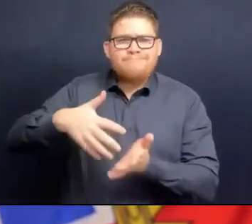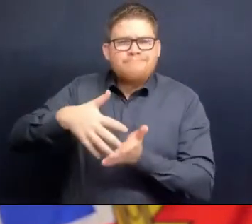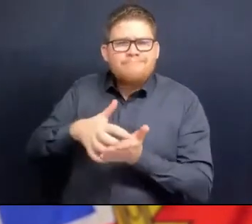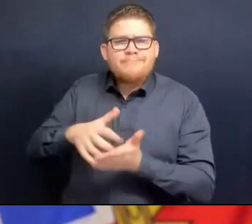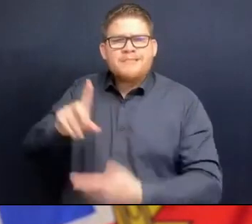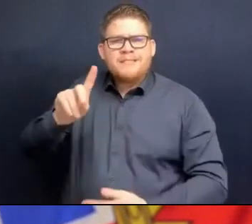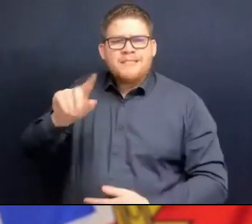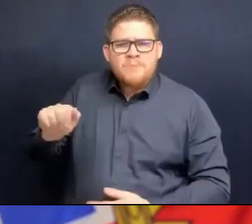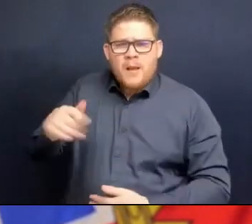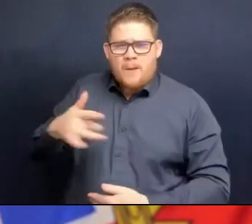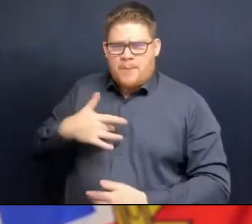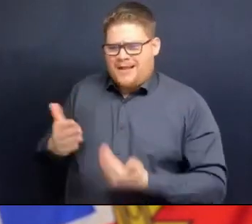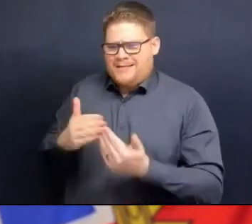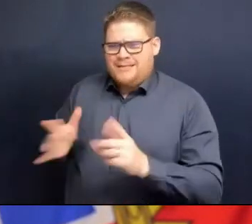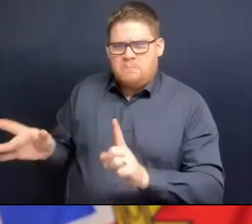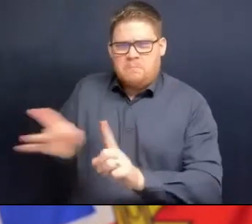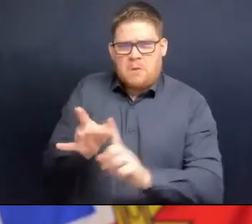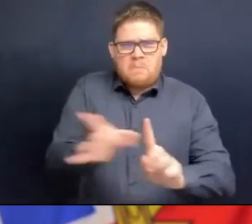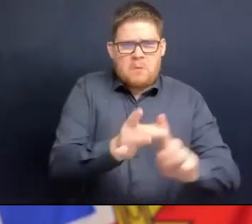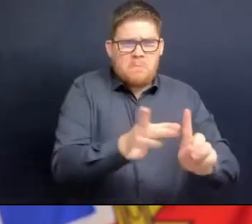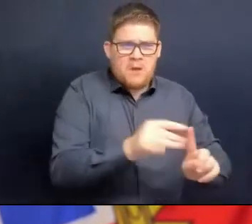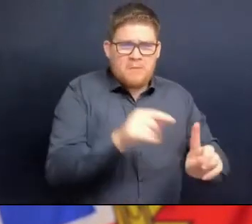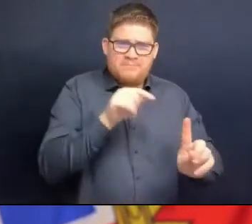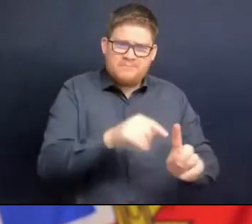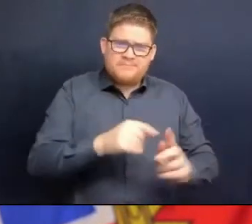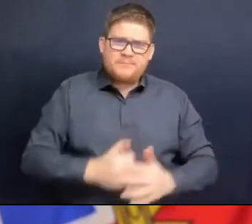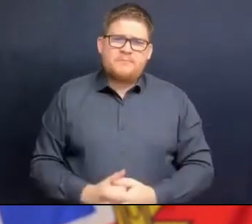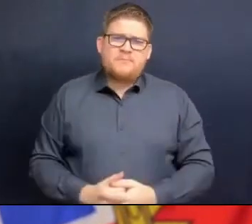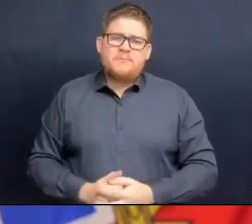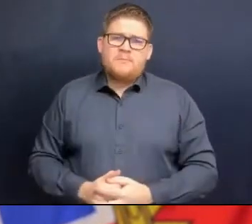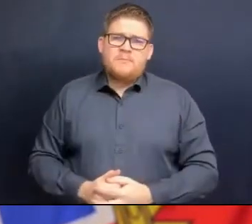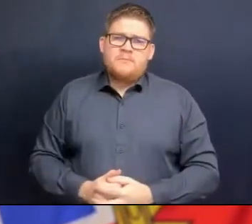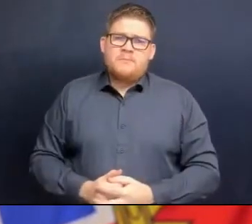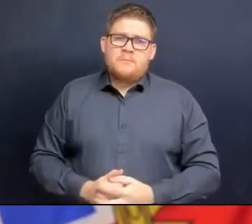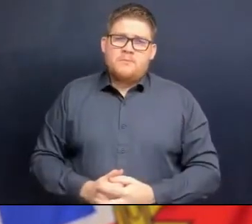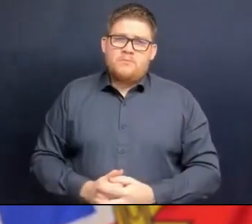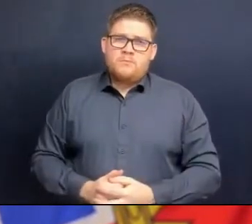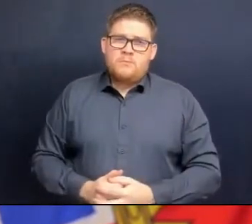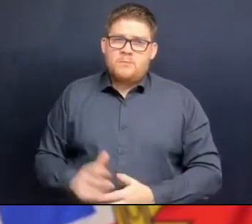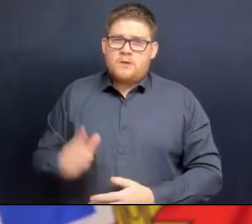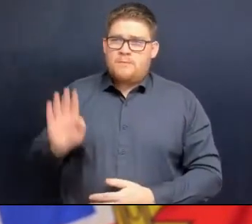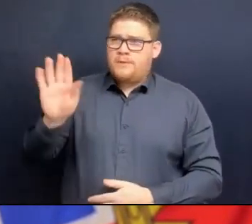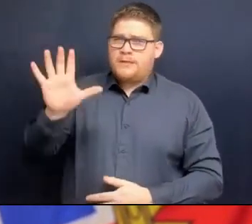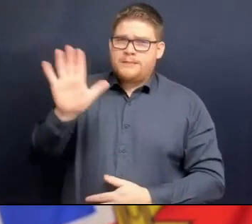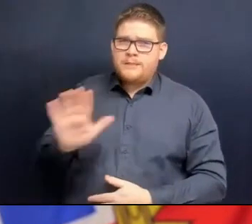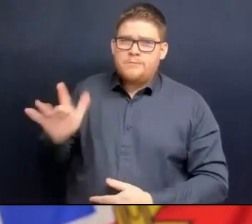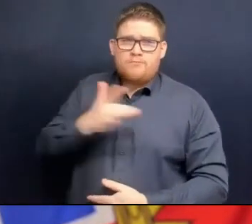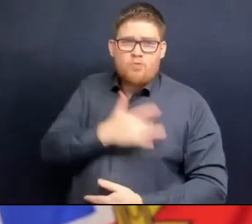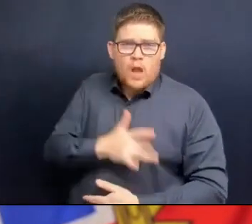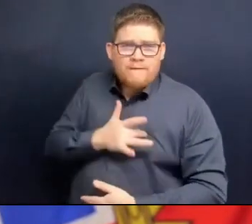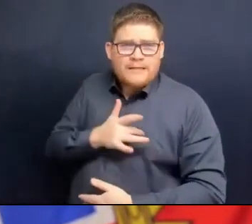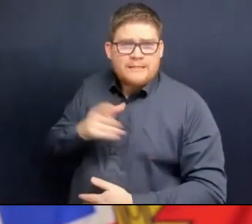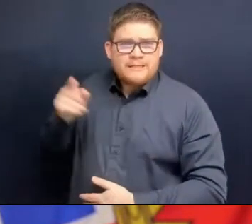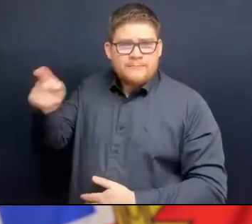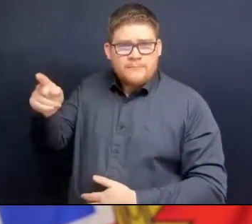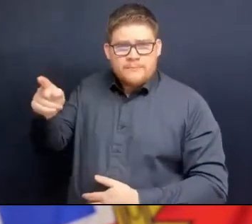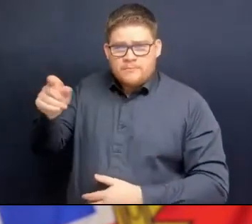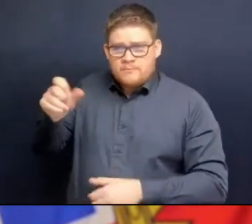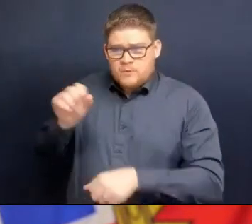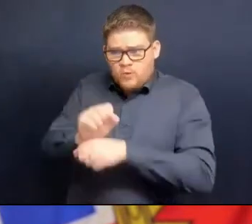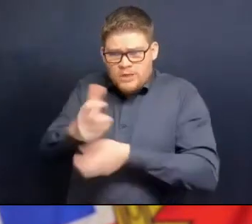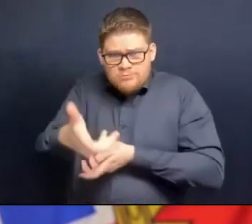impacted by COVID, has the province been consulting with any disabled people in public health policy development? And if